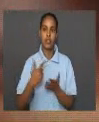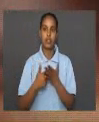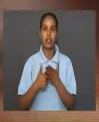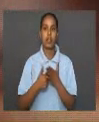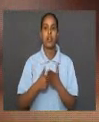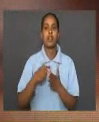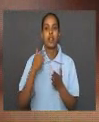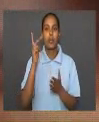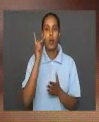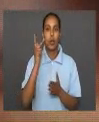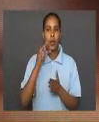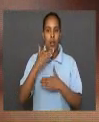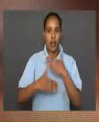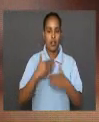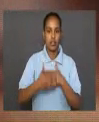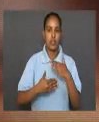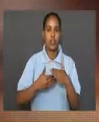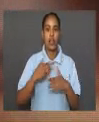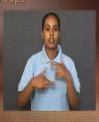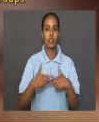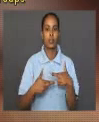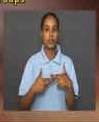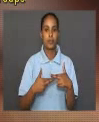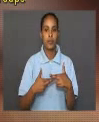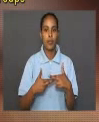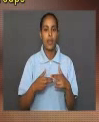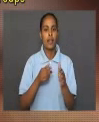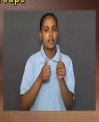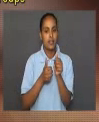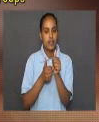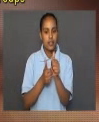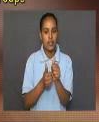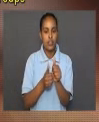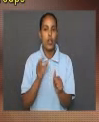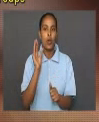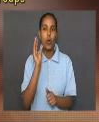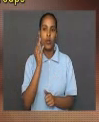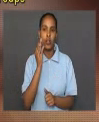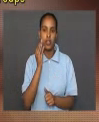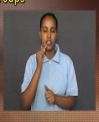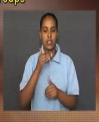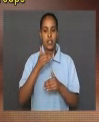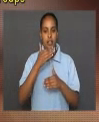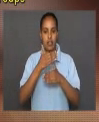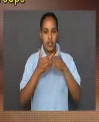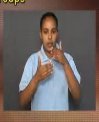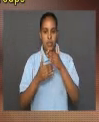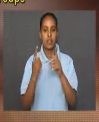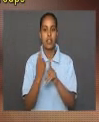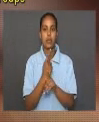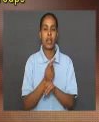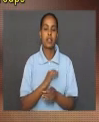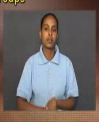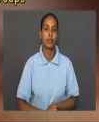of polymerization reaction, a series of condensation steps takes place.